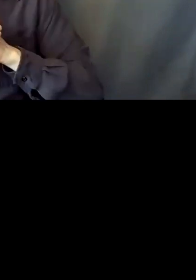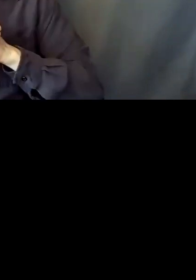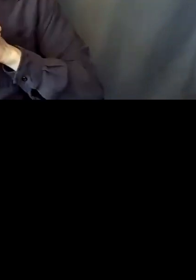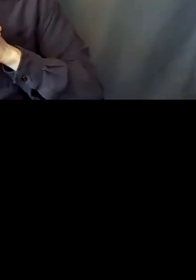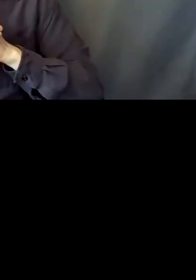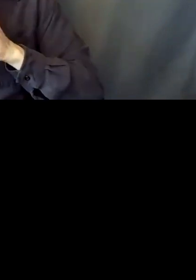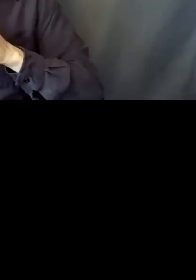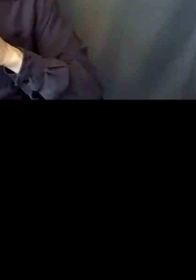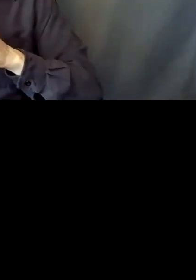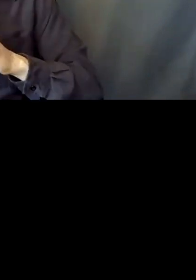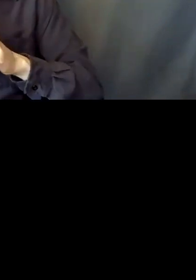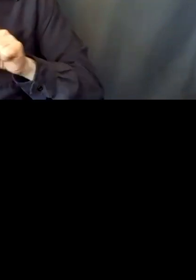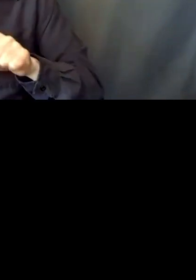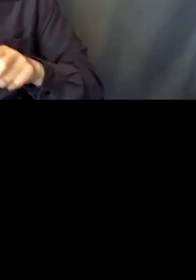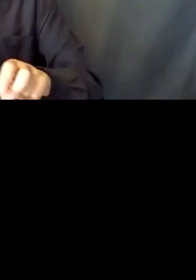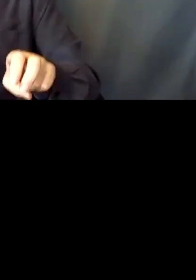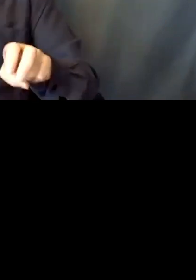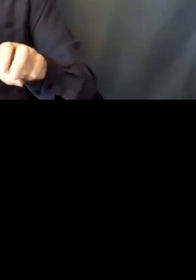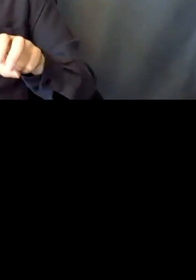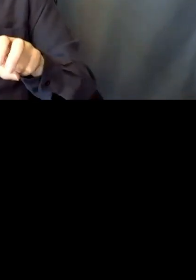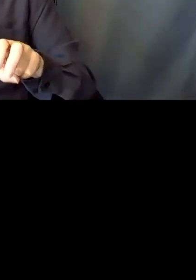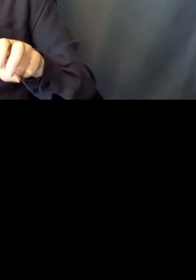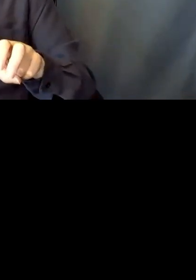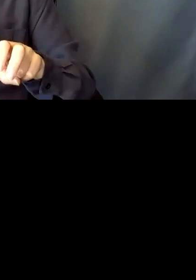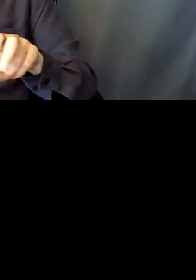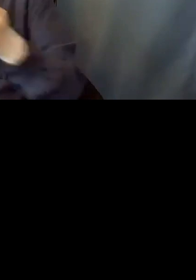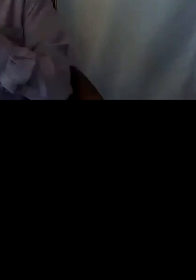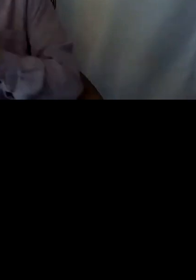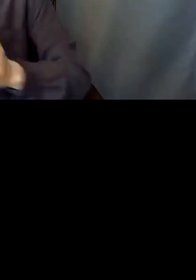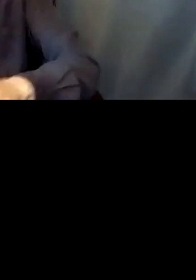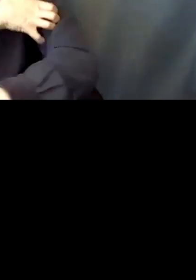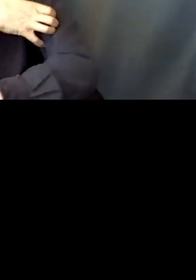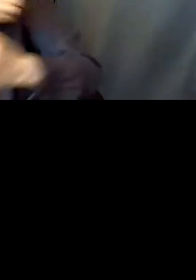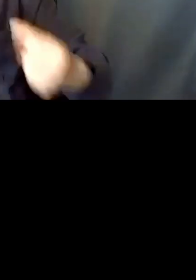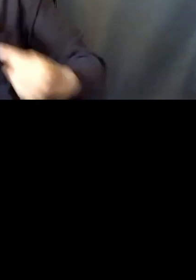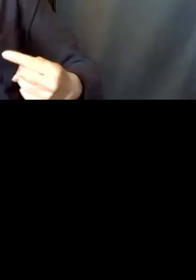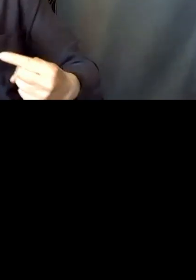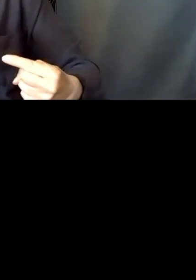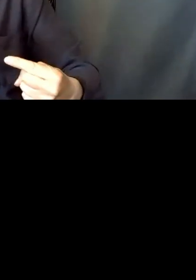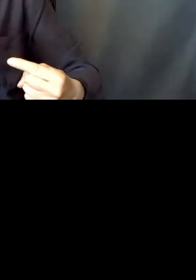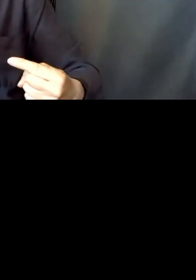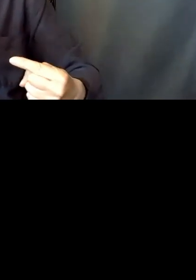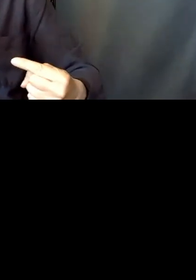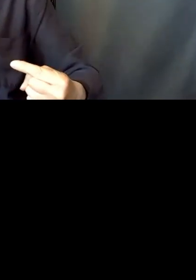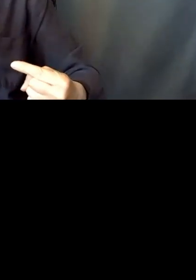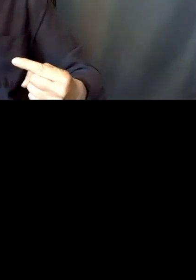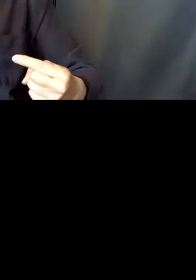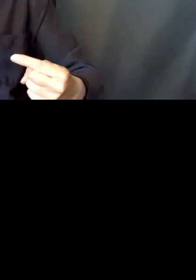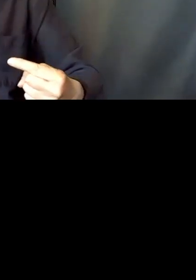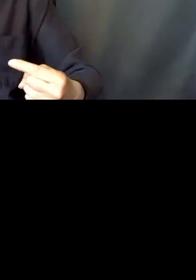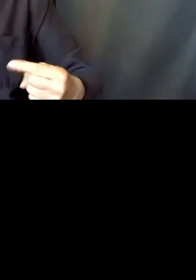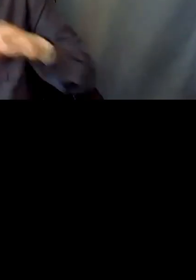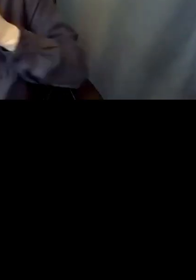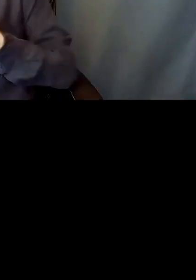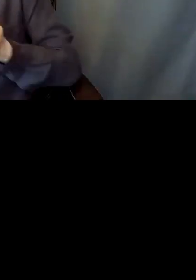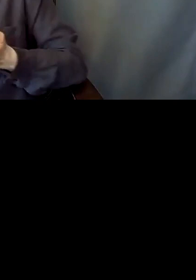if we can step back, it can become a power struggle, right? And as a loved one and as a parent, you have an idea